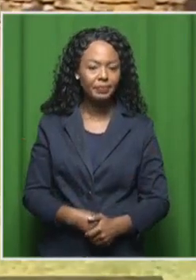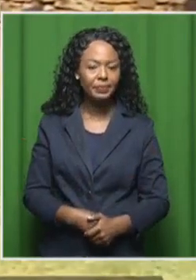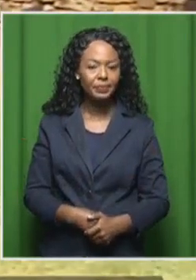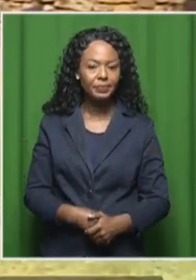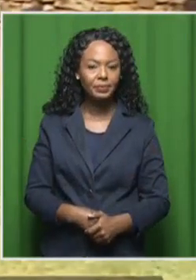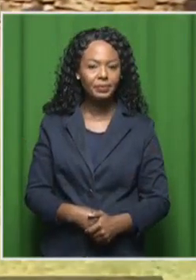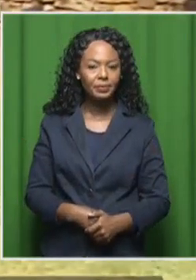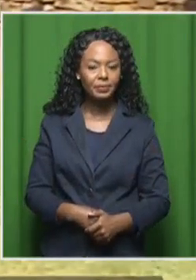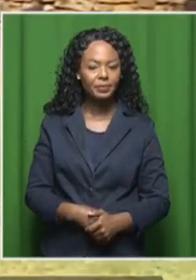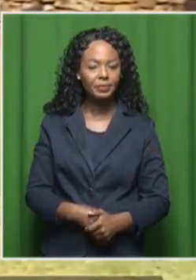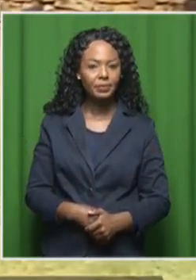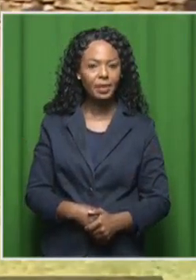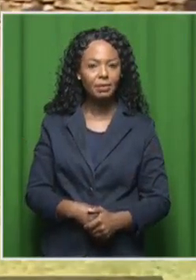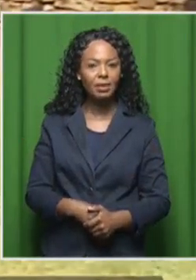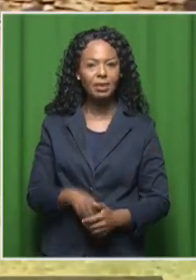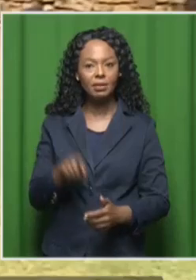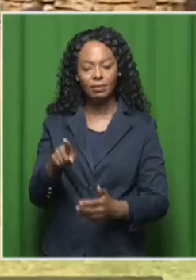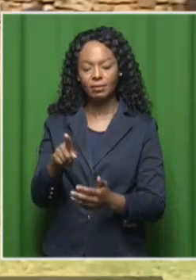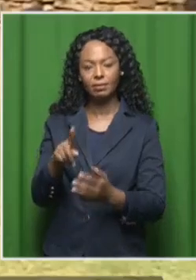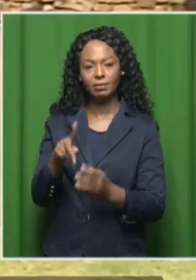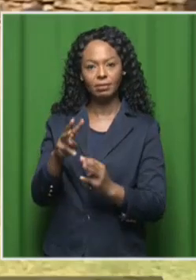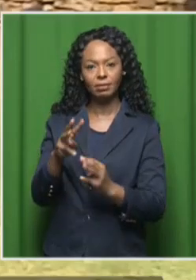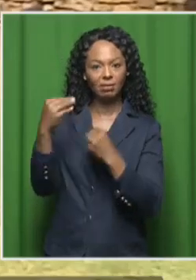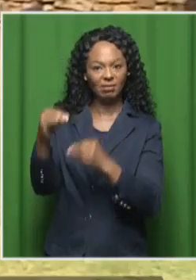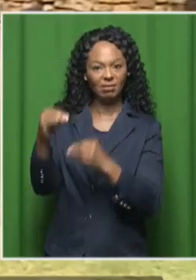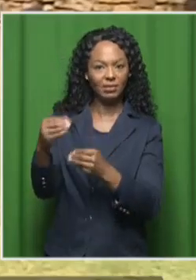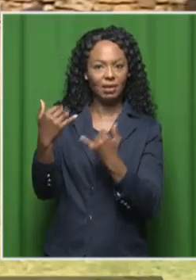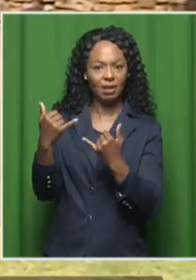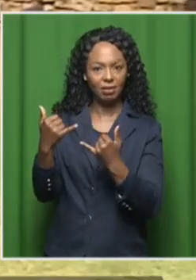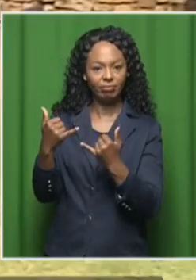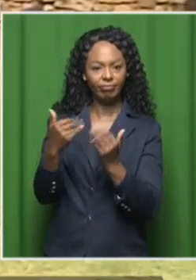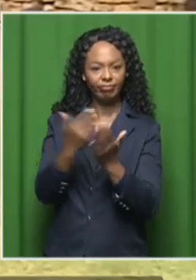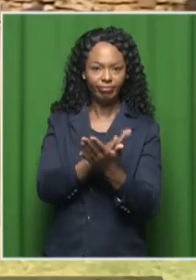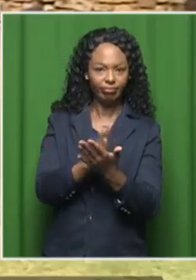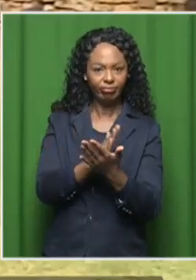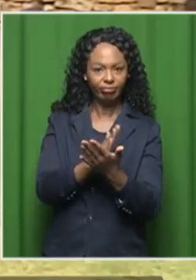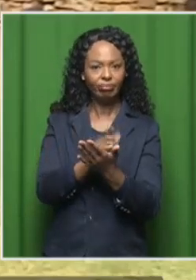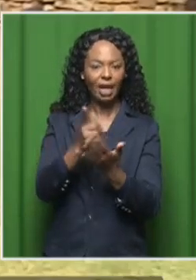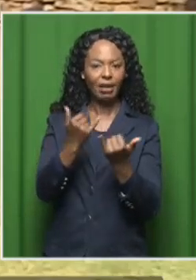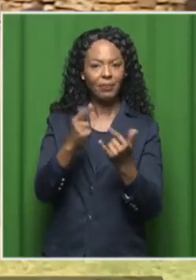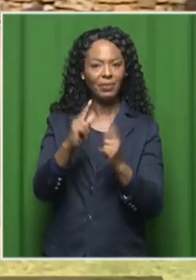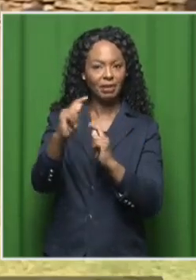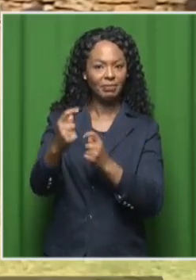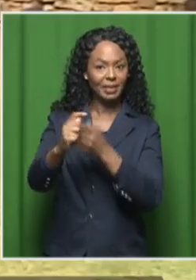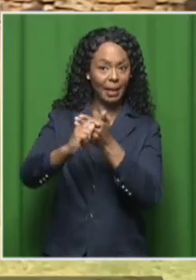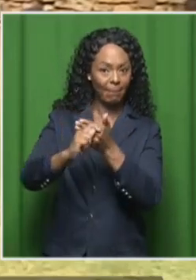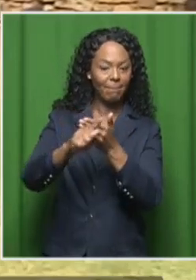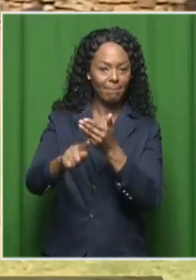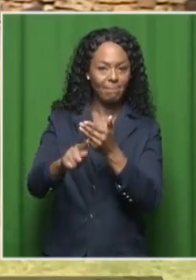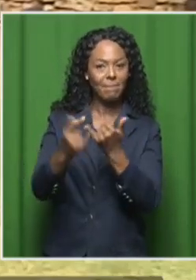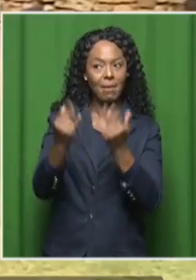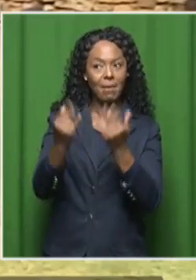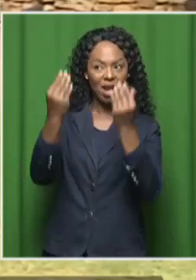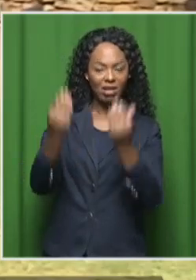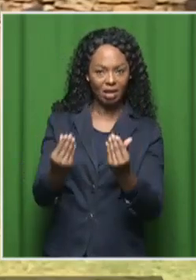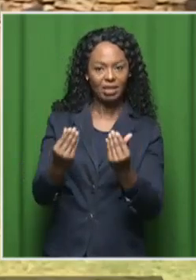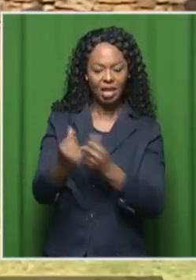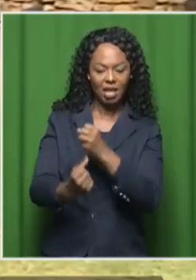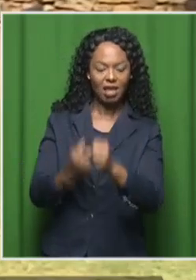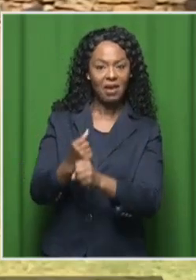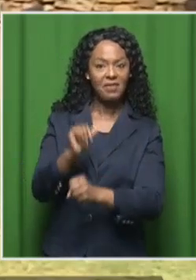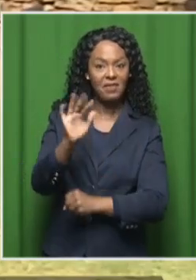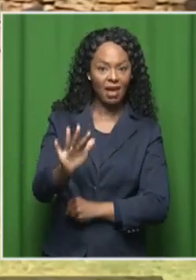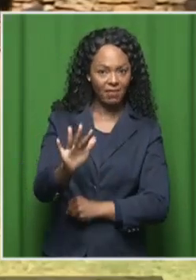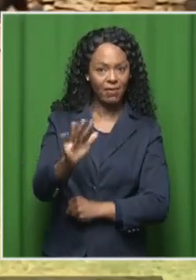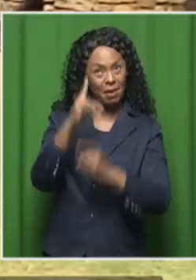Medium-term strategic framework outlined the strategies and policies that the government will undertake for the next 5 years, and it sets its